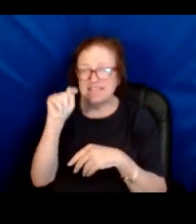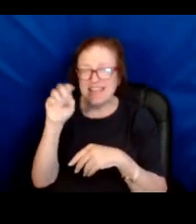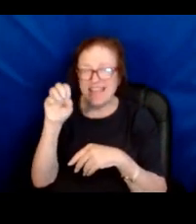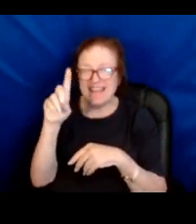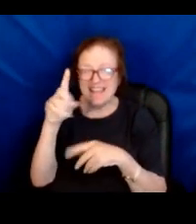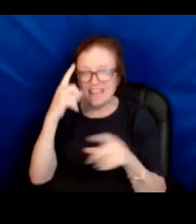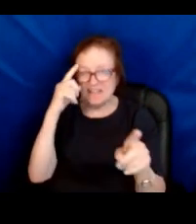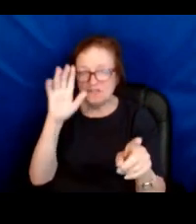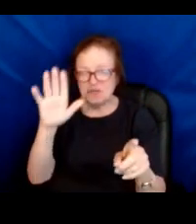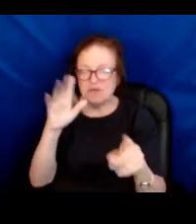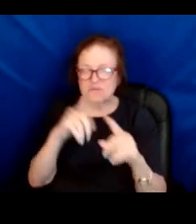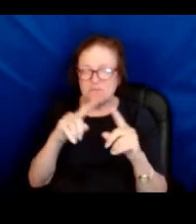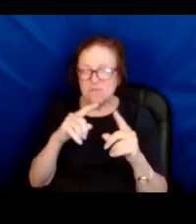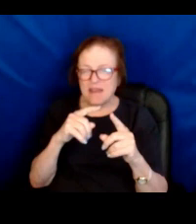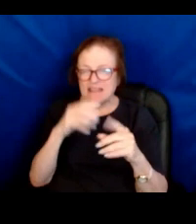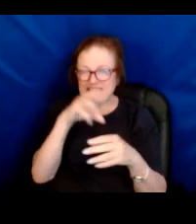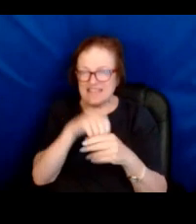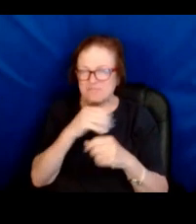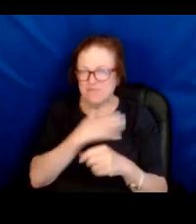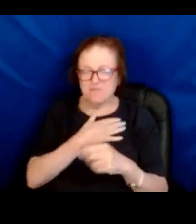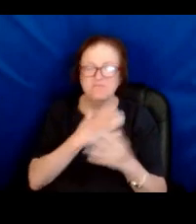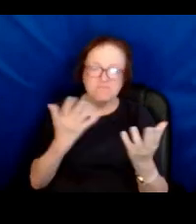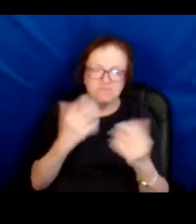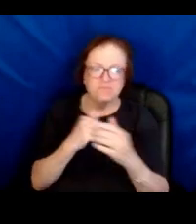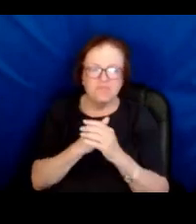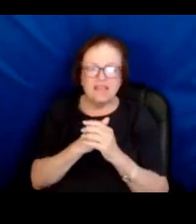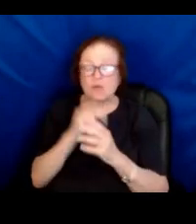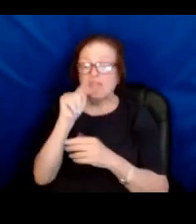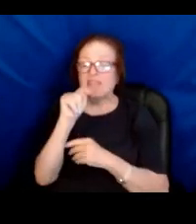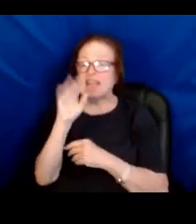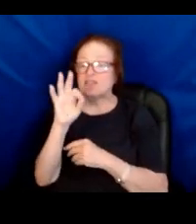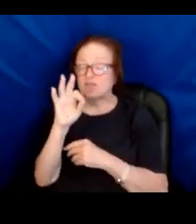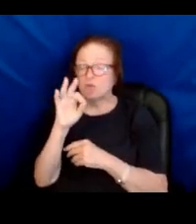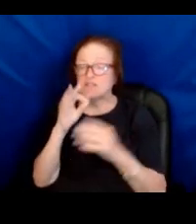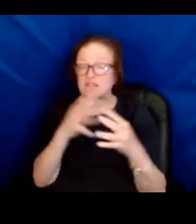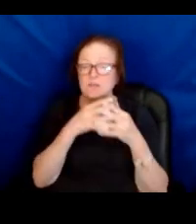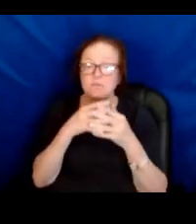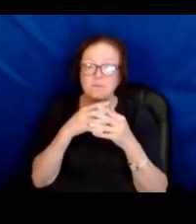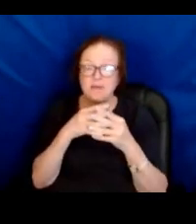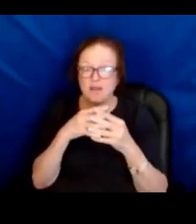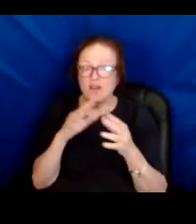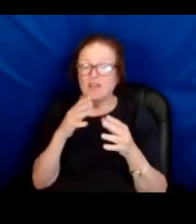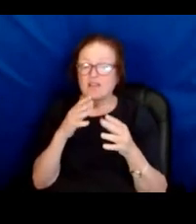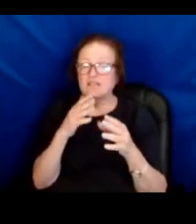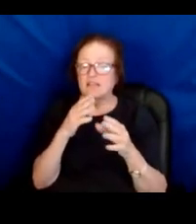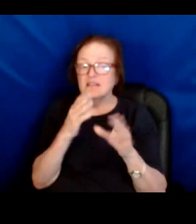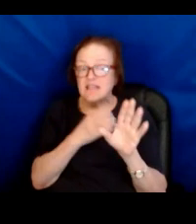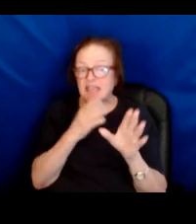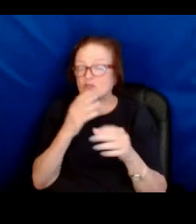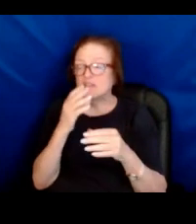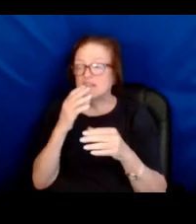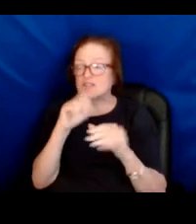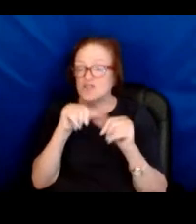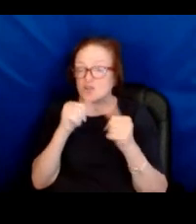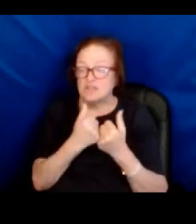Let me just talk about, so there was the task force was going on, the American Psychiatric Association Presidential Task Force on the Assessment of Psychiatric